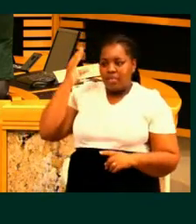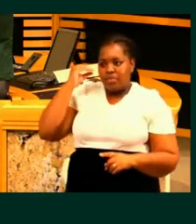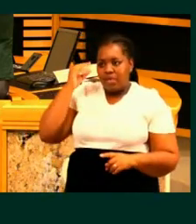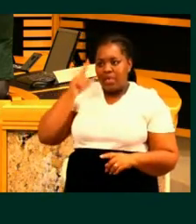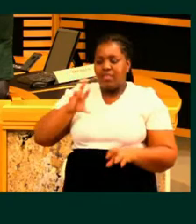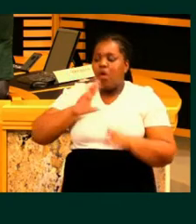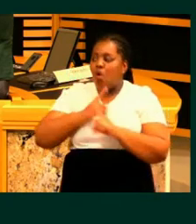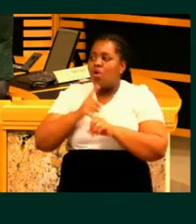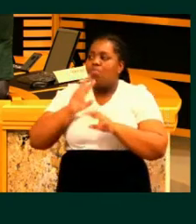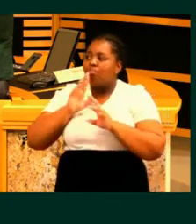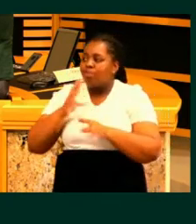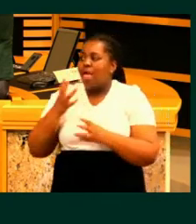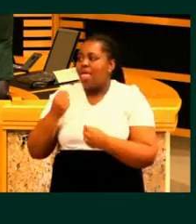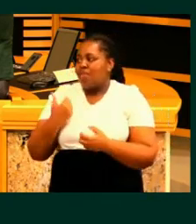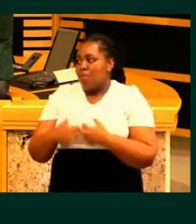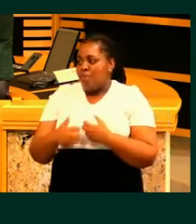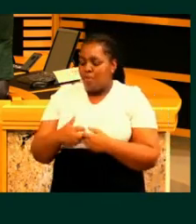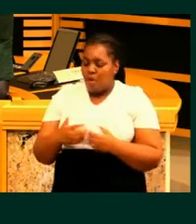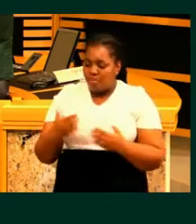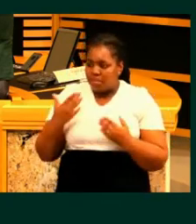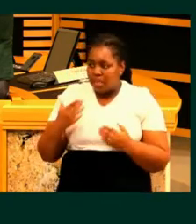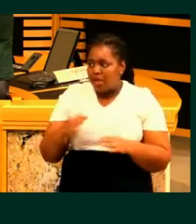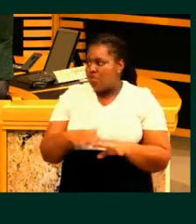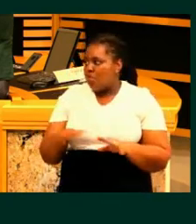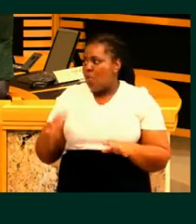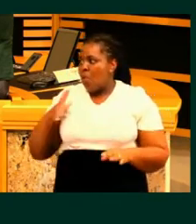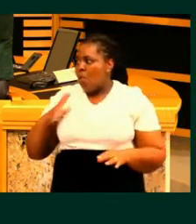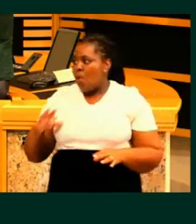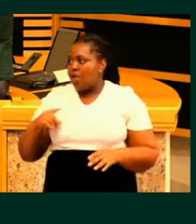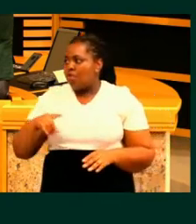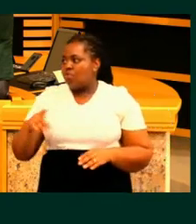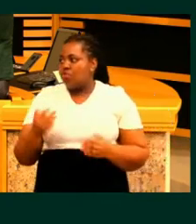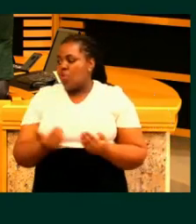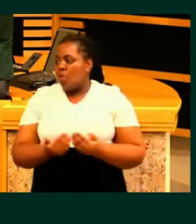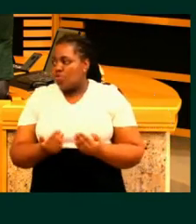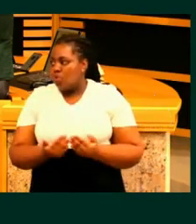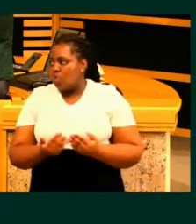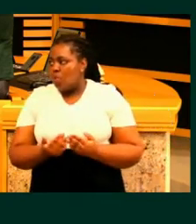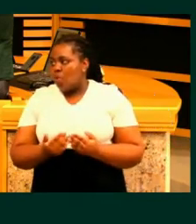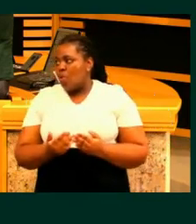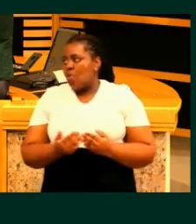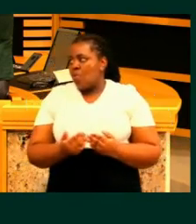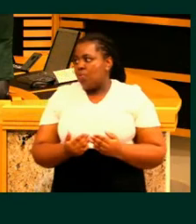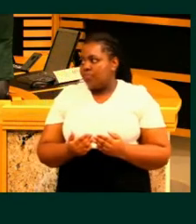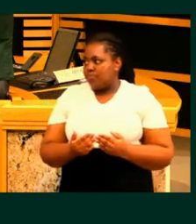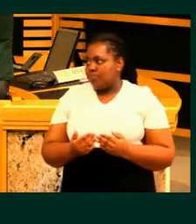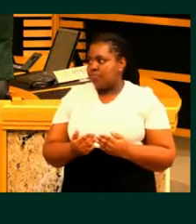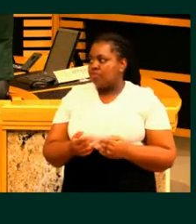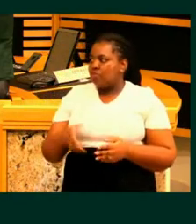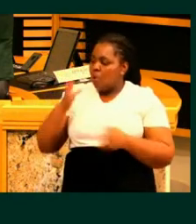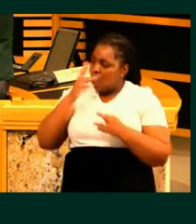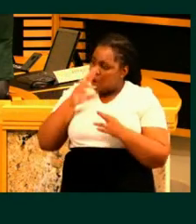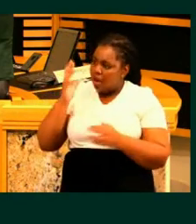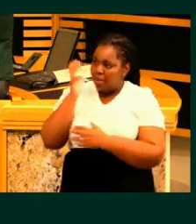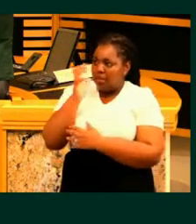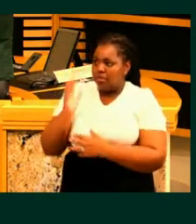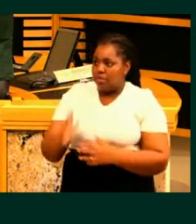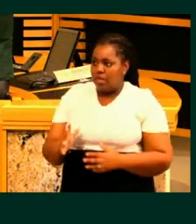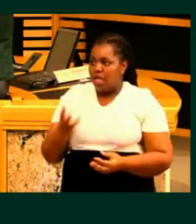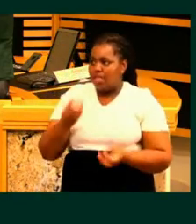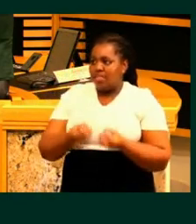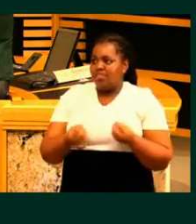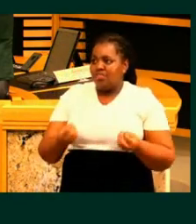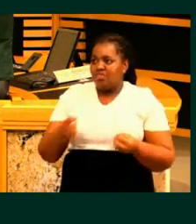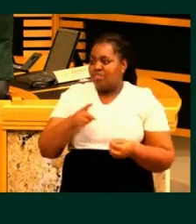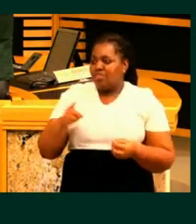reported having trouble studying do not want to go to school and feeling sick honorable speaker children